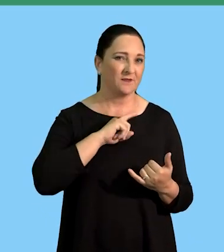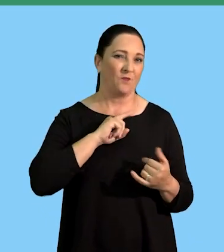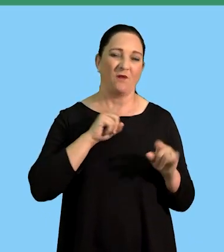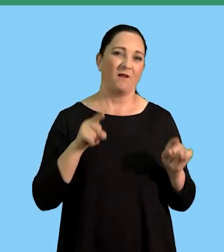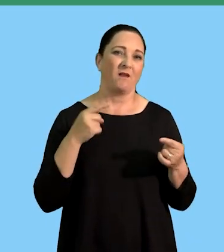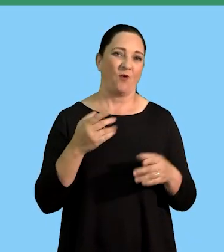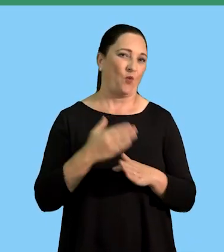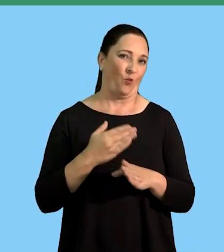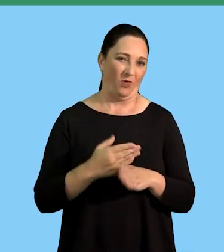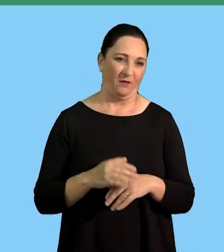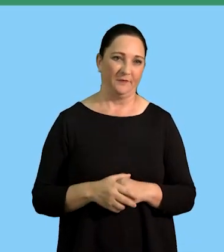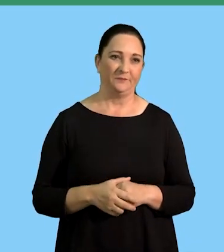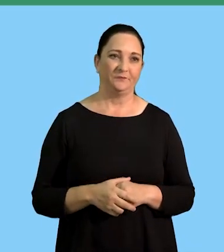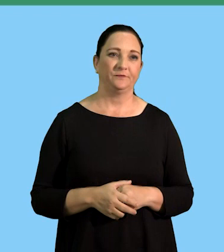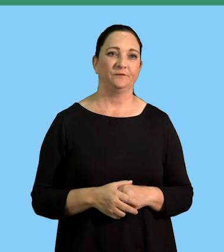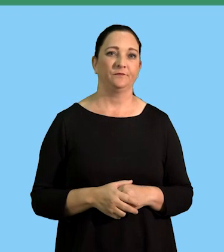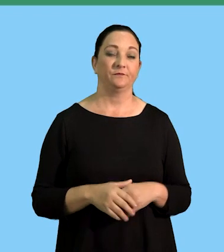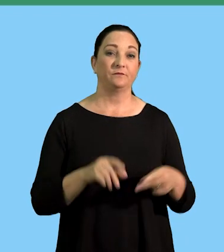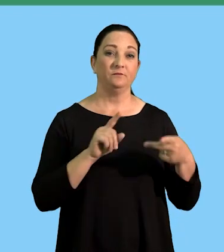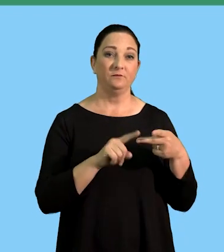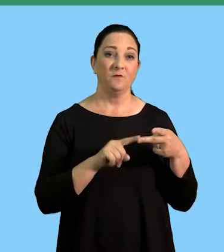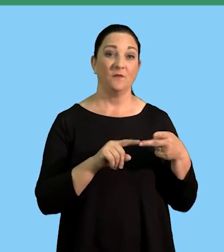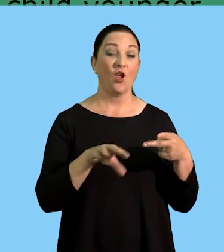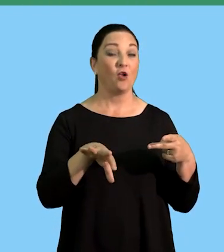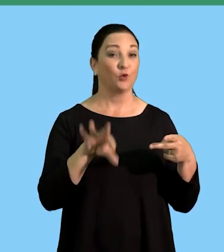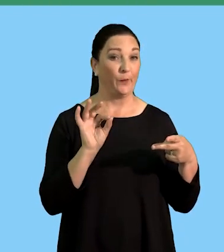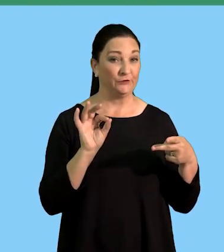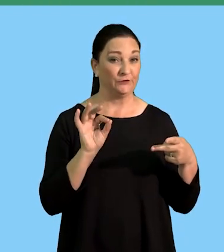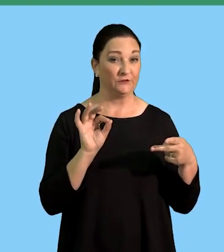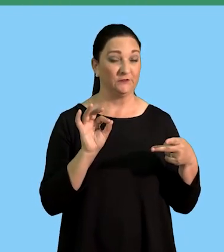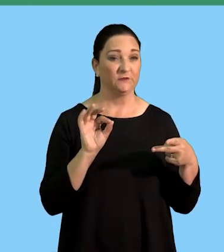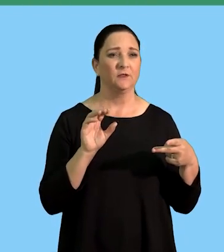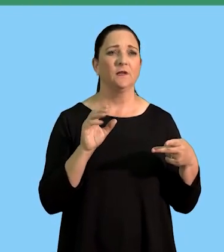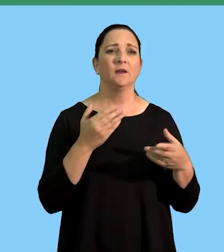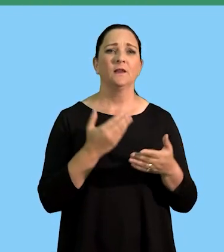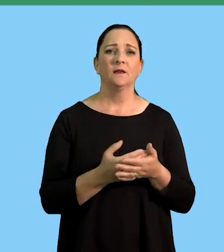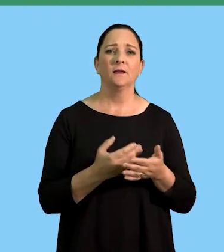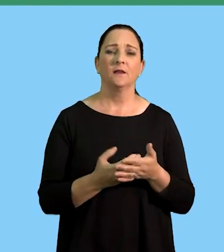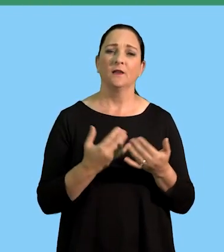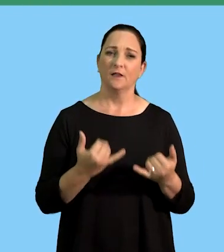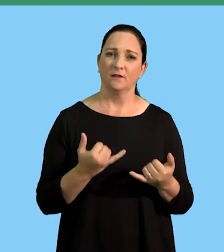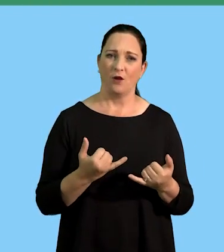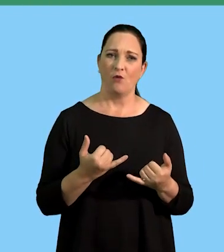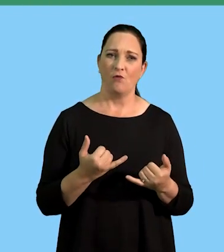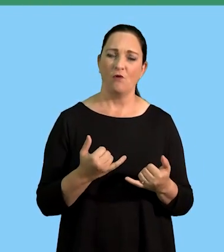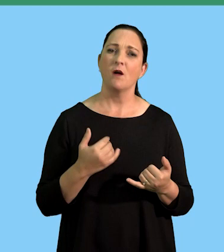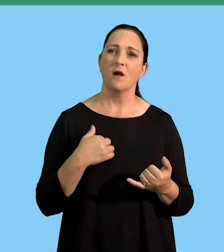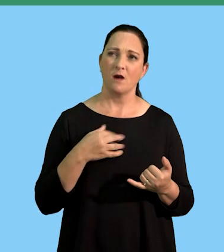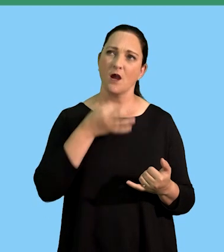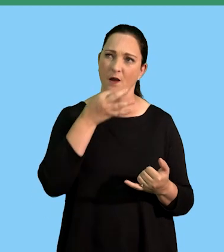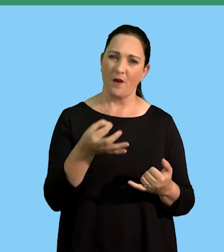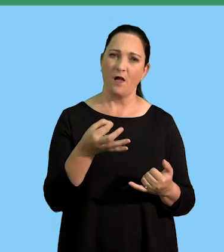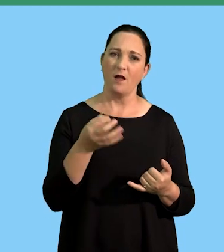being on failing to perform their job. And then adoption benefit, employees in the process of applying